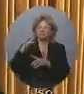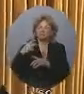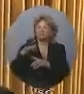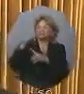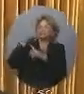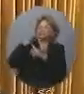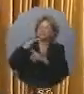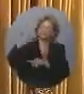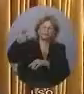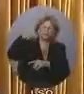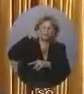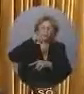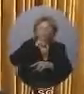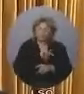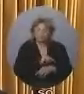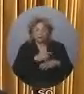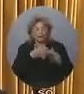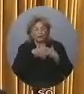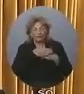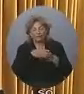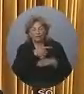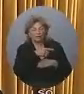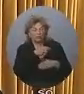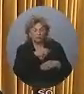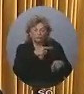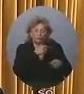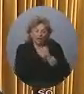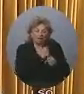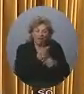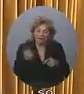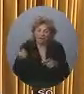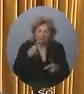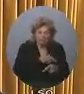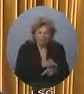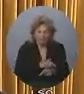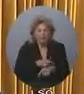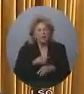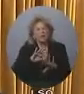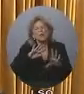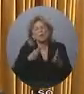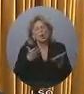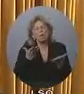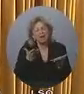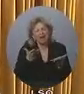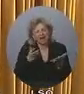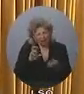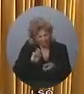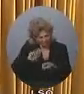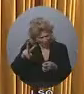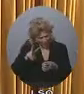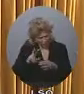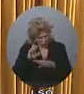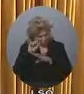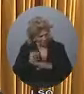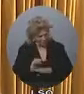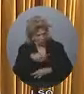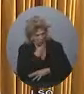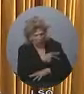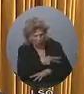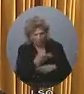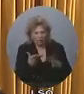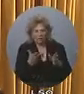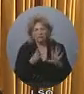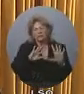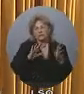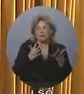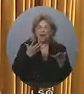destination, how in the world can this be considered routine? A minister takes a joyride in a search-and-rescue helicopter, then